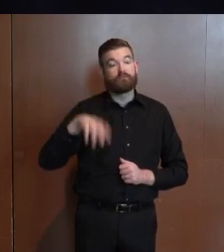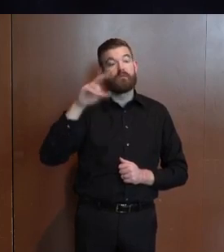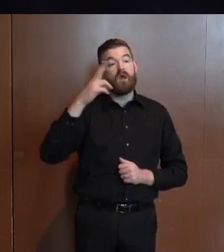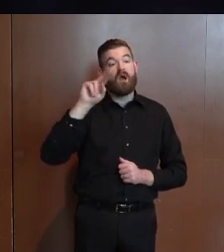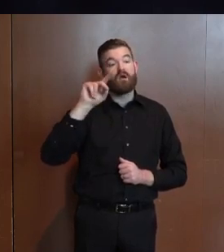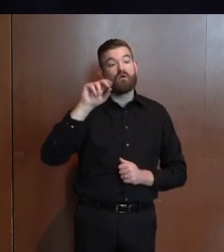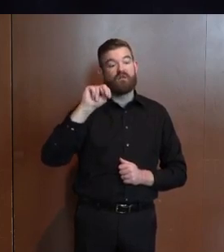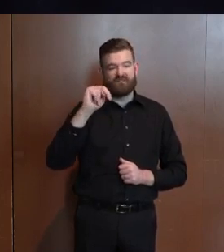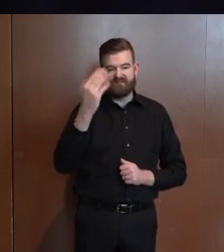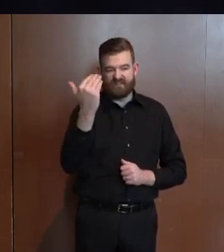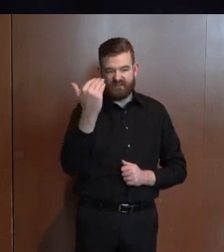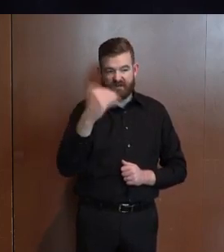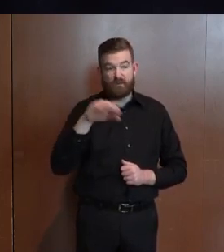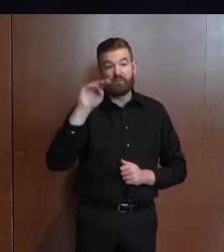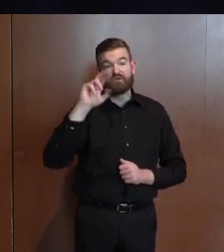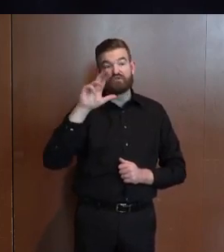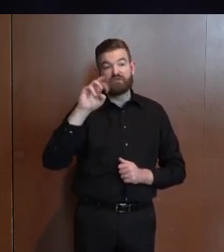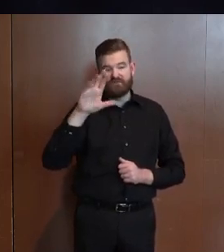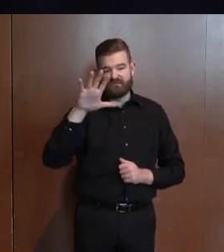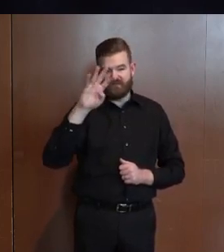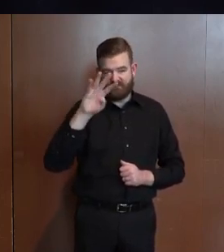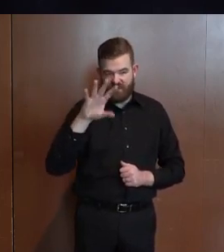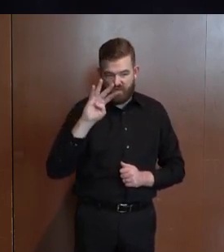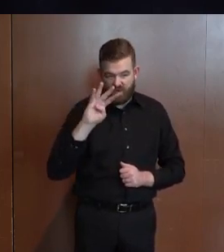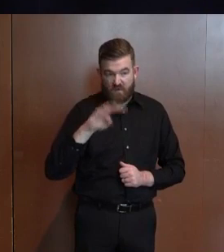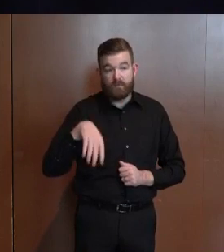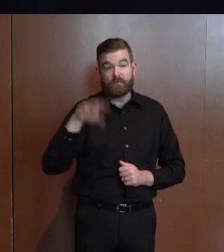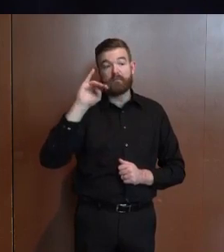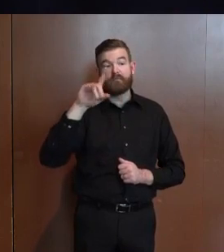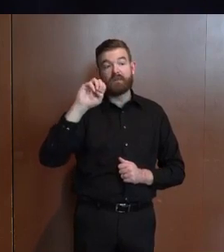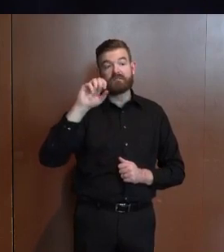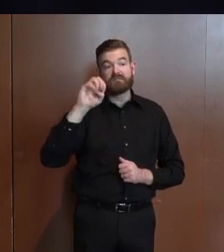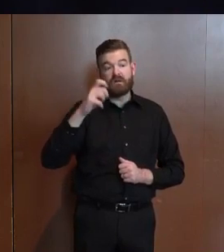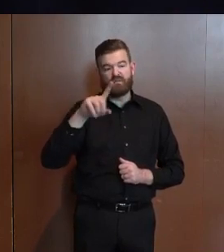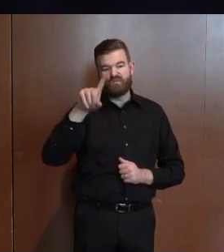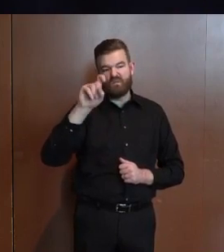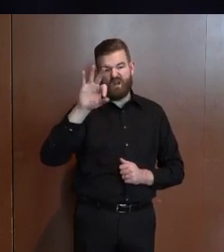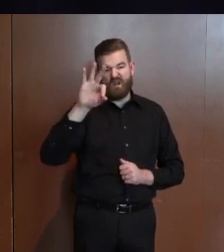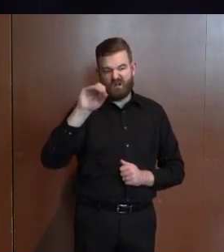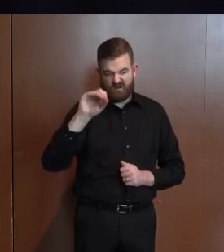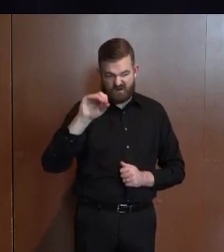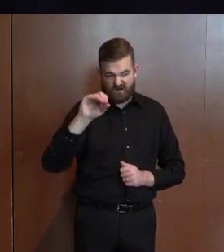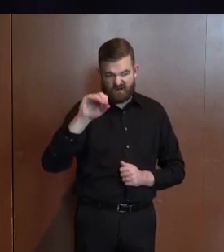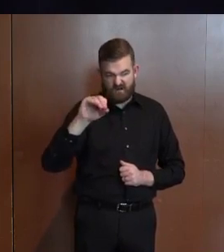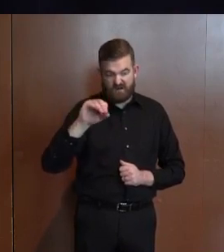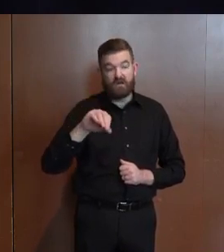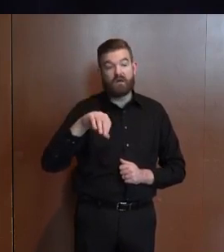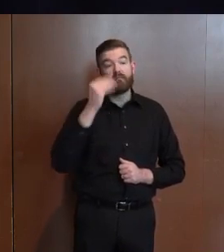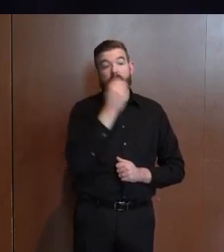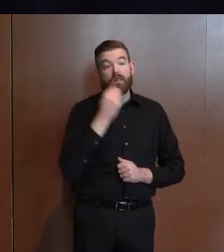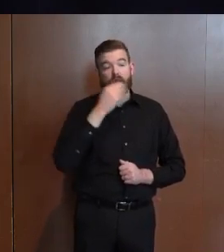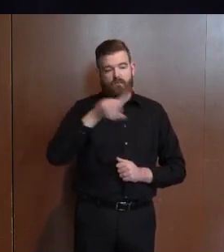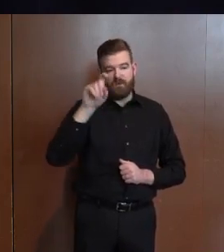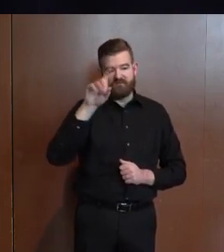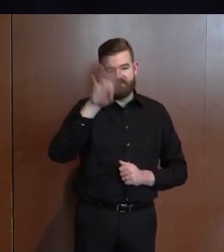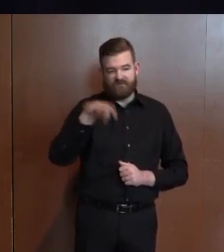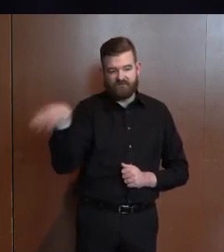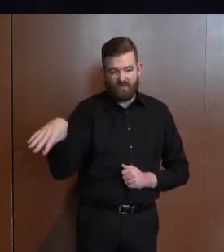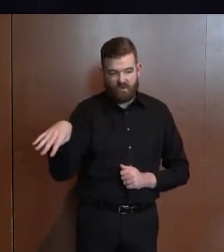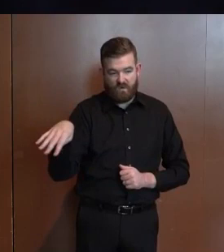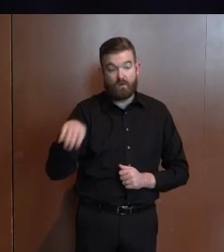Hunterdon, 54 in Mercer, 190 in Middlesex, 144 in